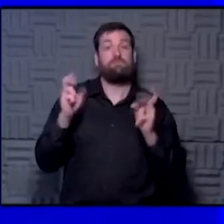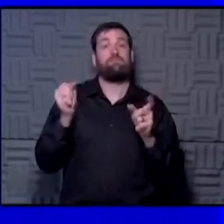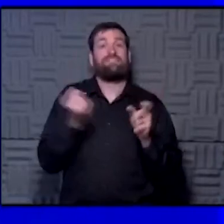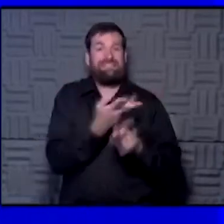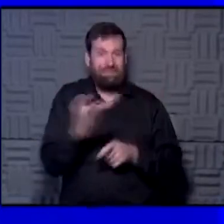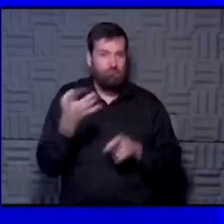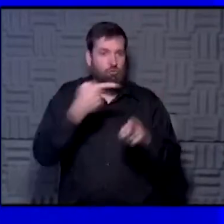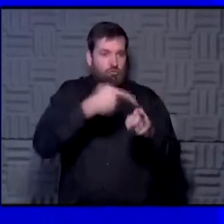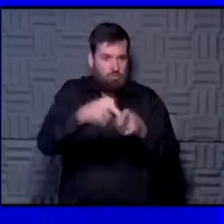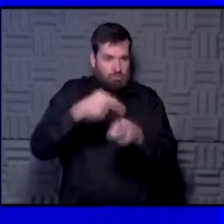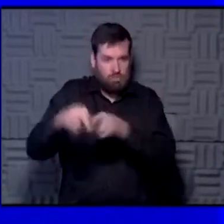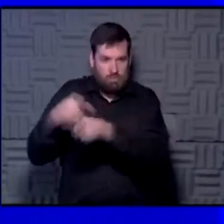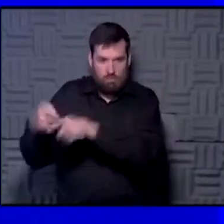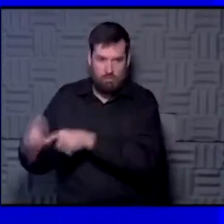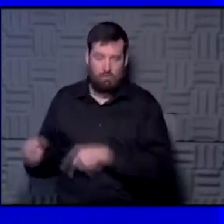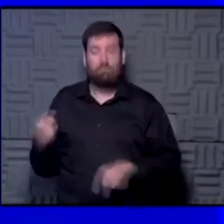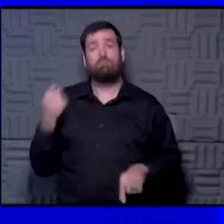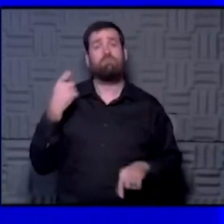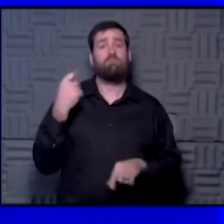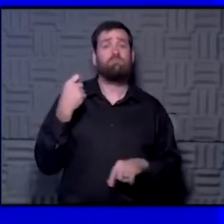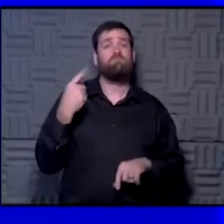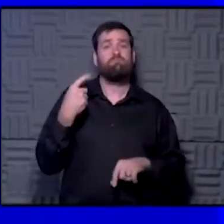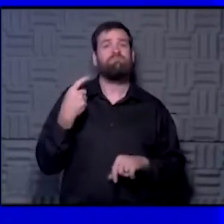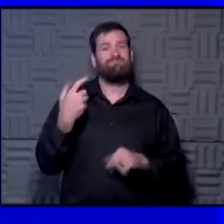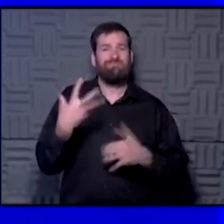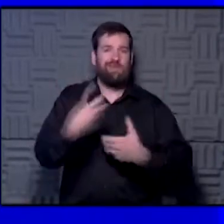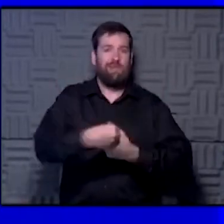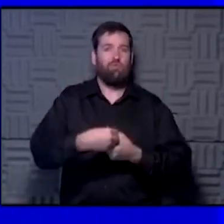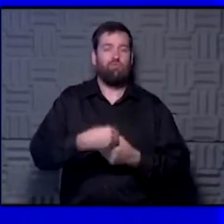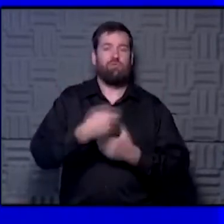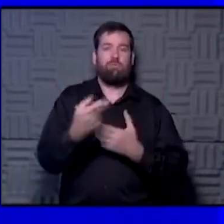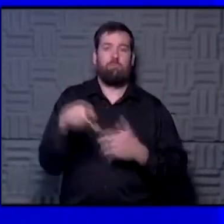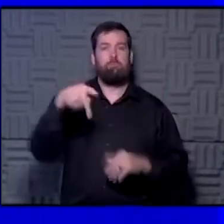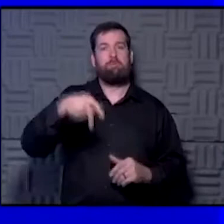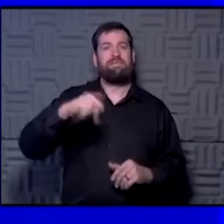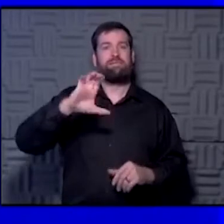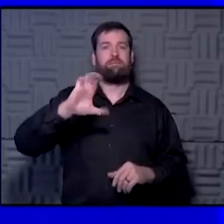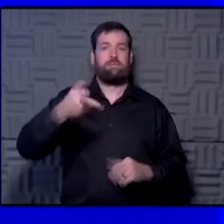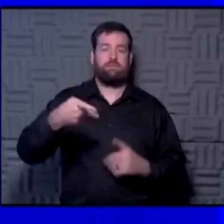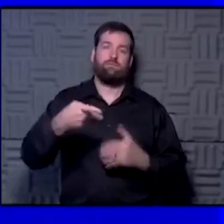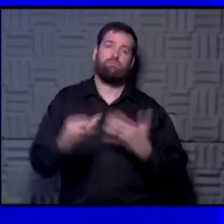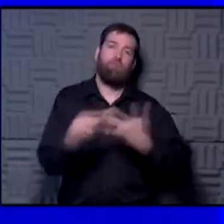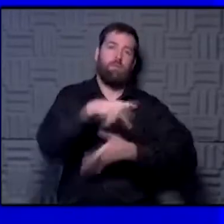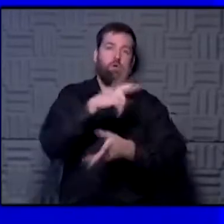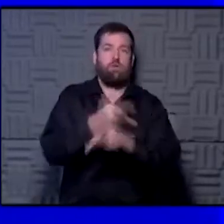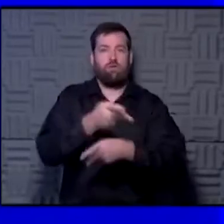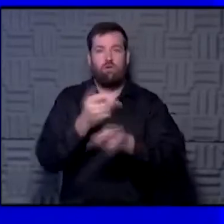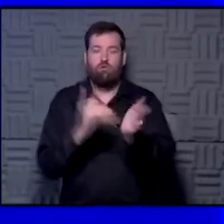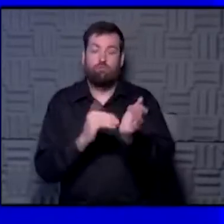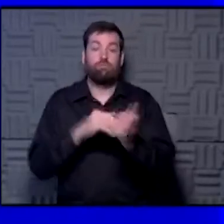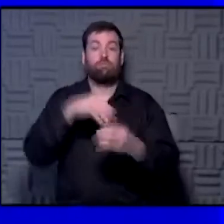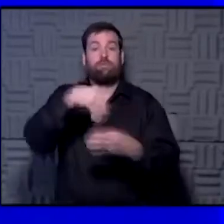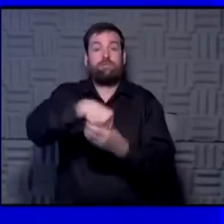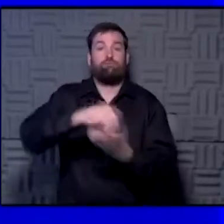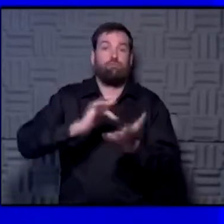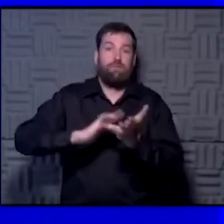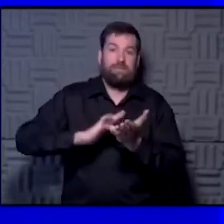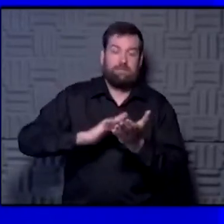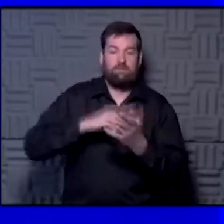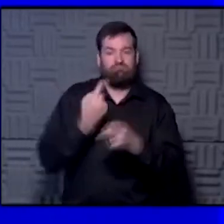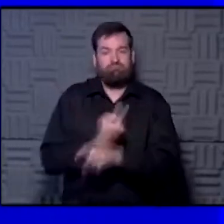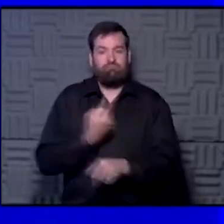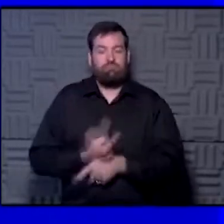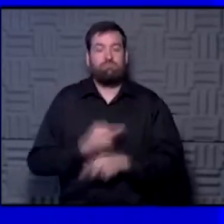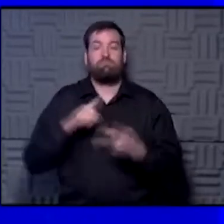multidisciplinary. A lot of it's going to involve the primary care physician, so the people that are seeing people every day, internal medicine physicians, but